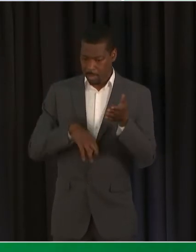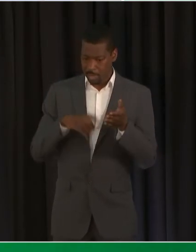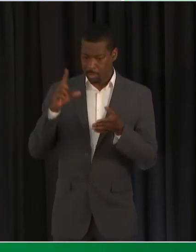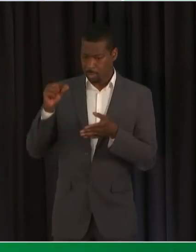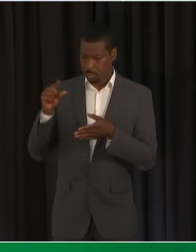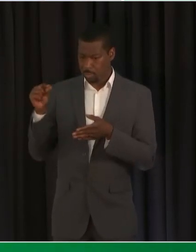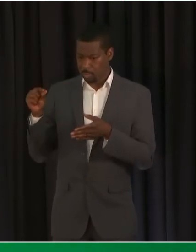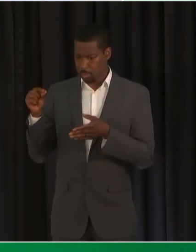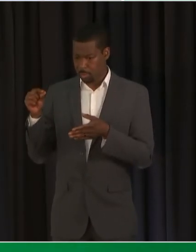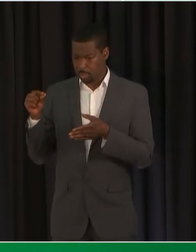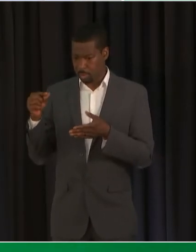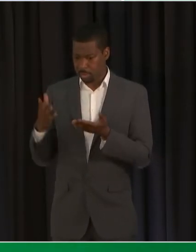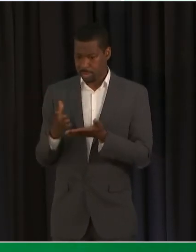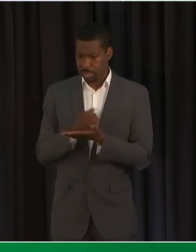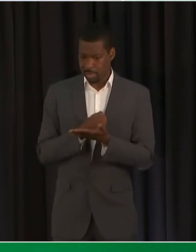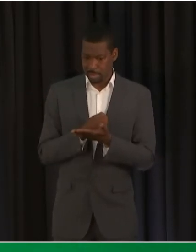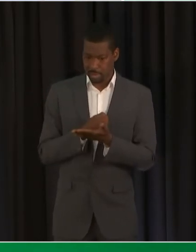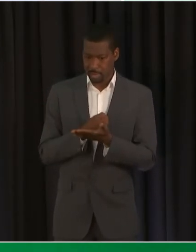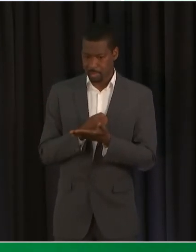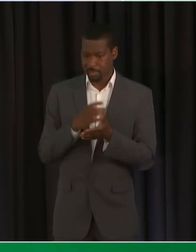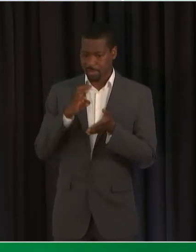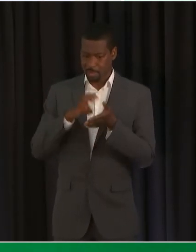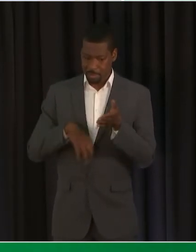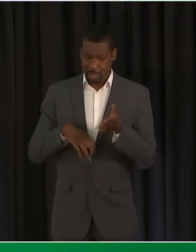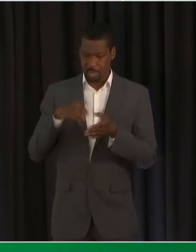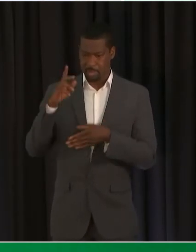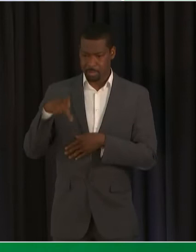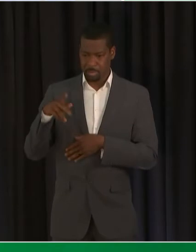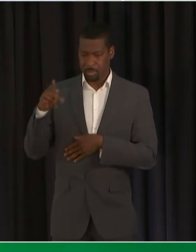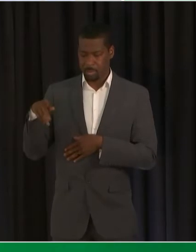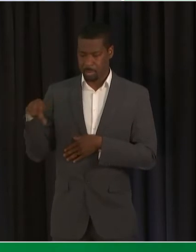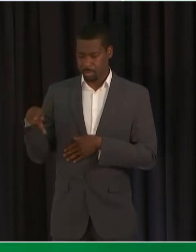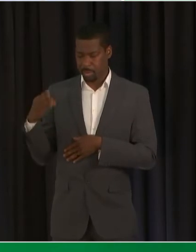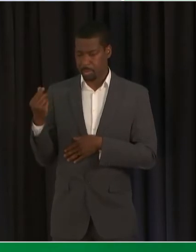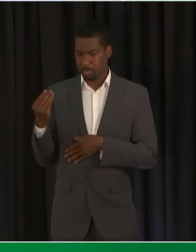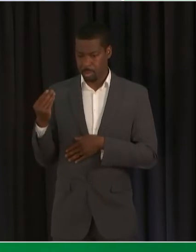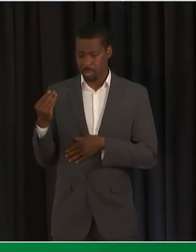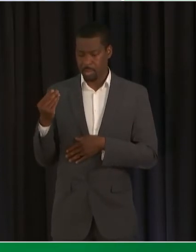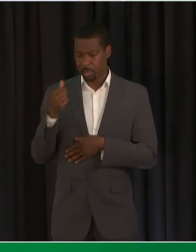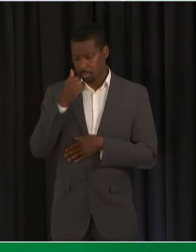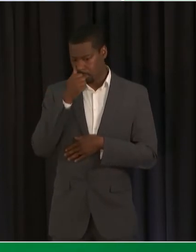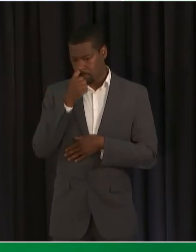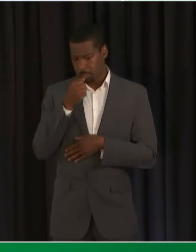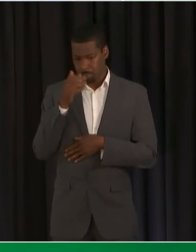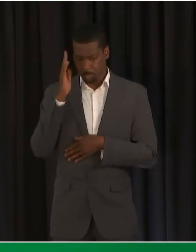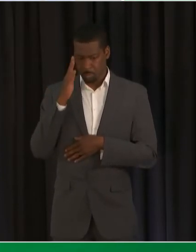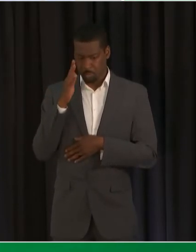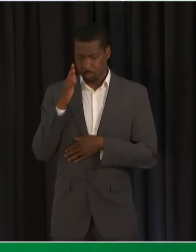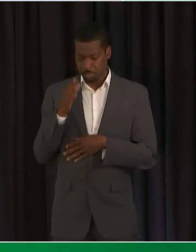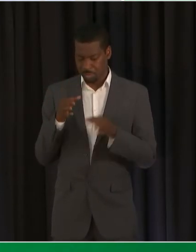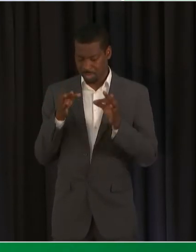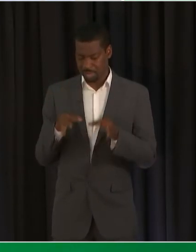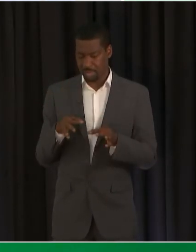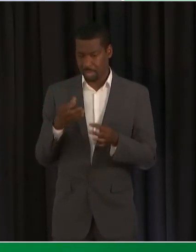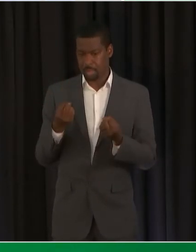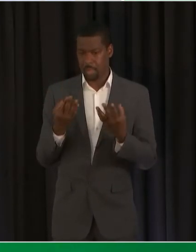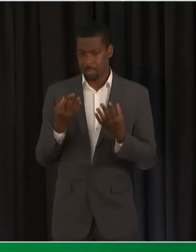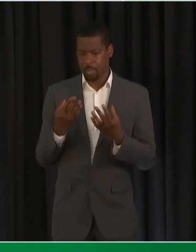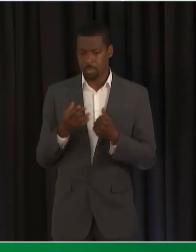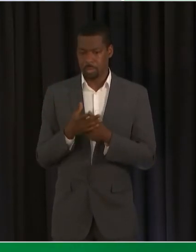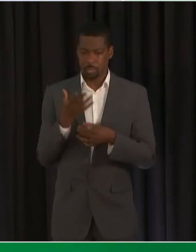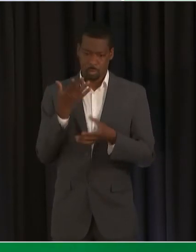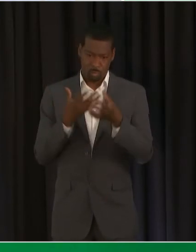2020 gross revenue minus any PPP money, and that will get you to what your loan amount will actually